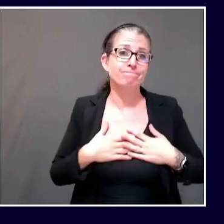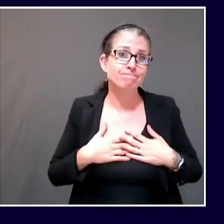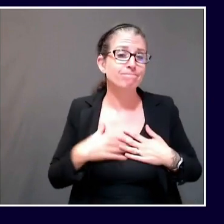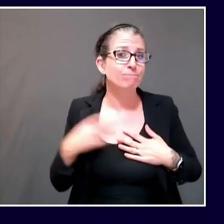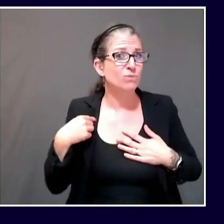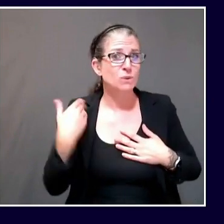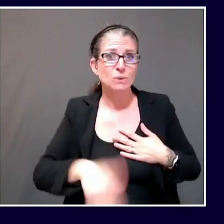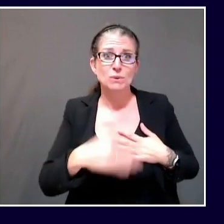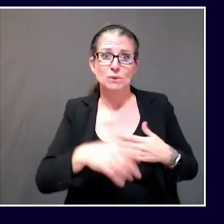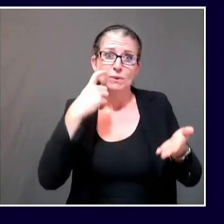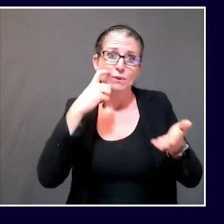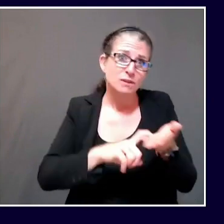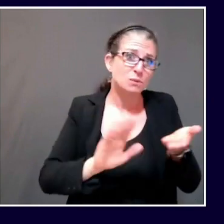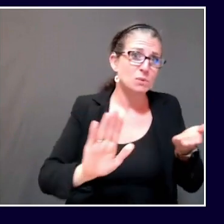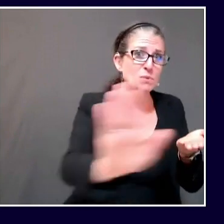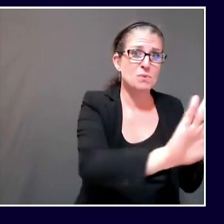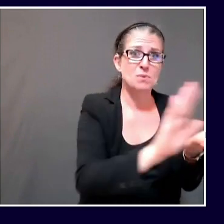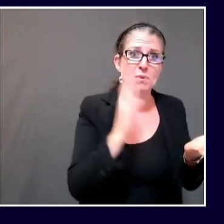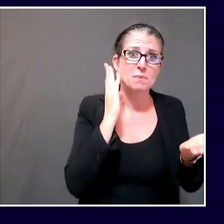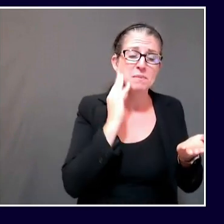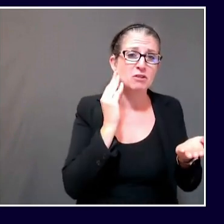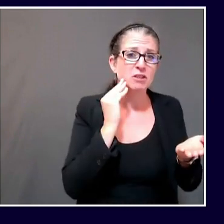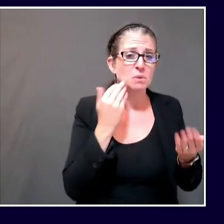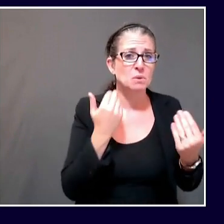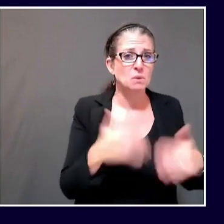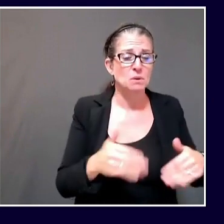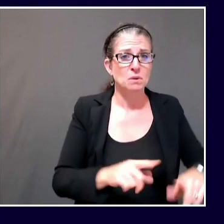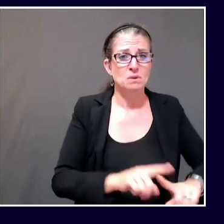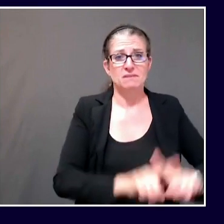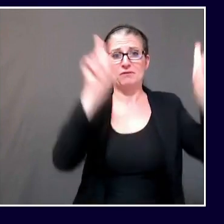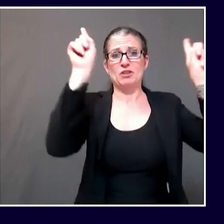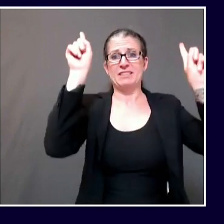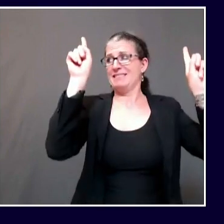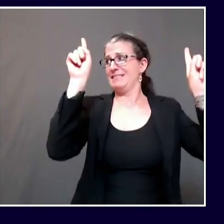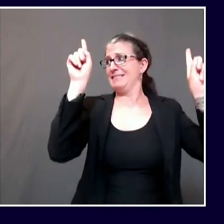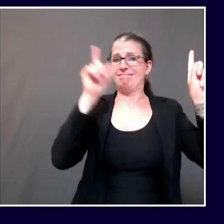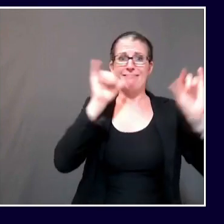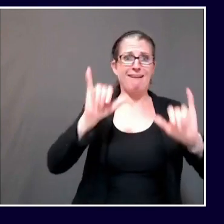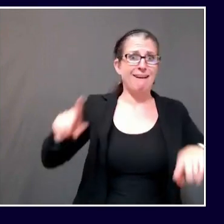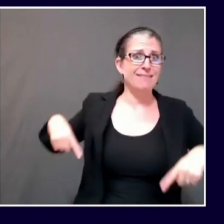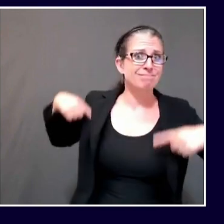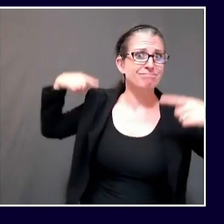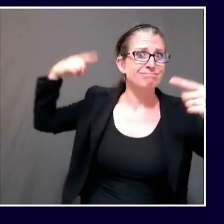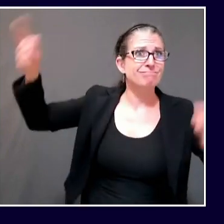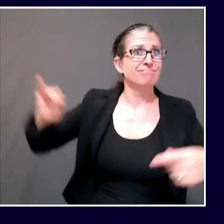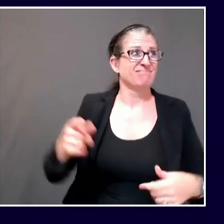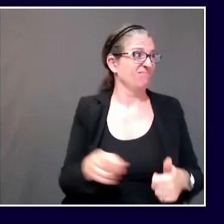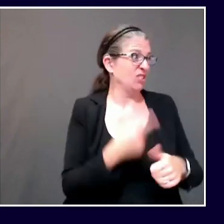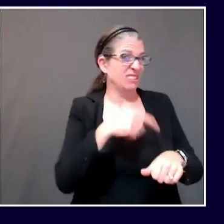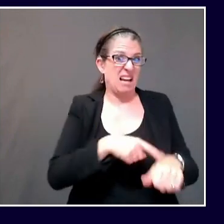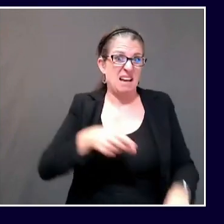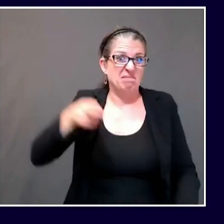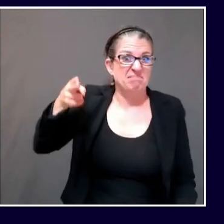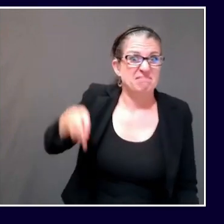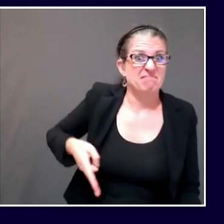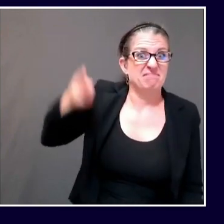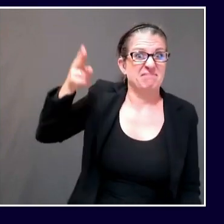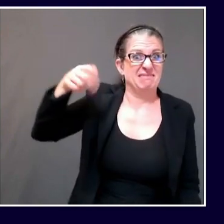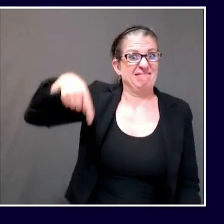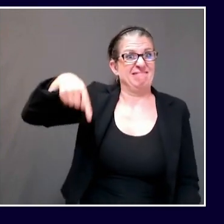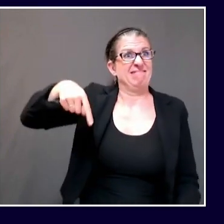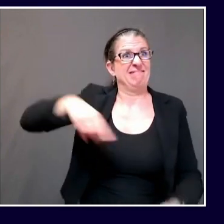back to school this fall under circumstances that no child has had to go back to school under in 100